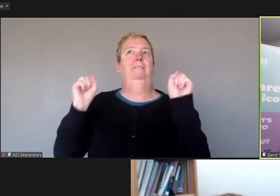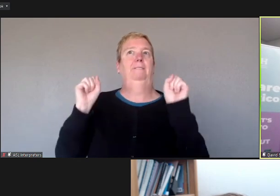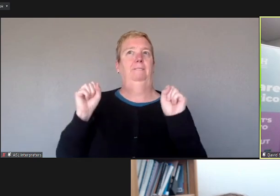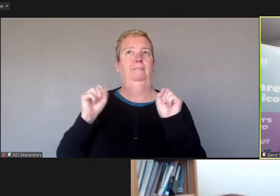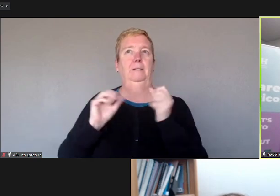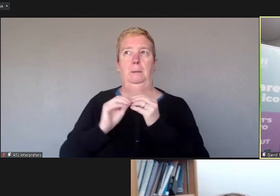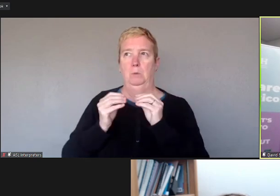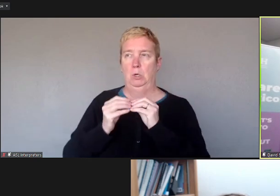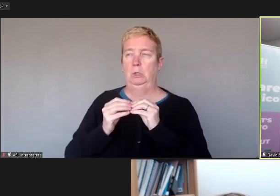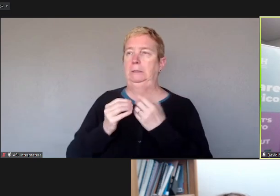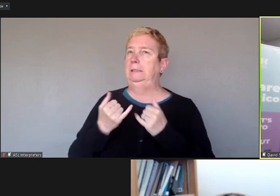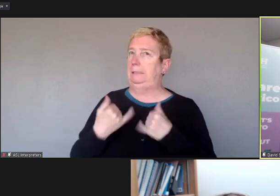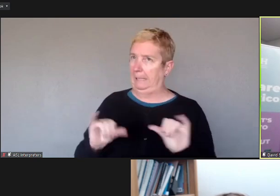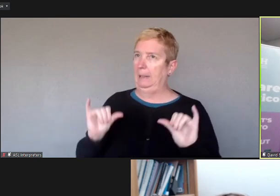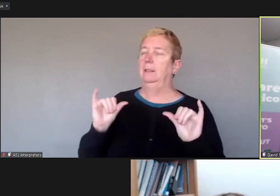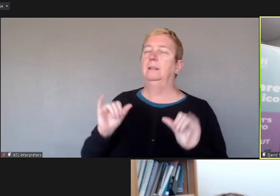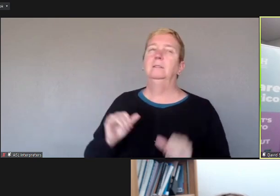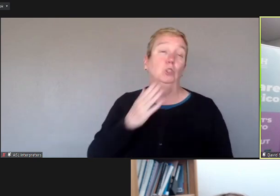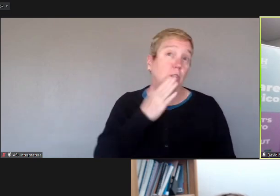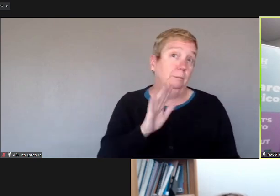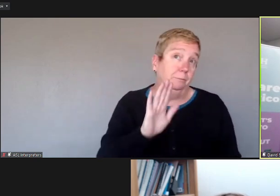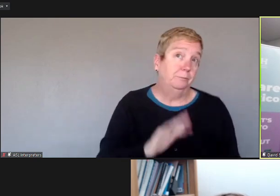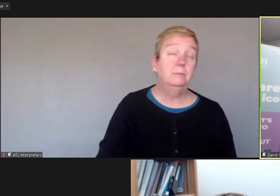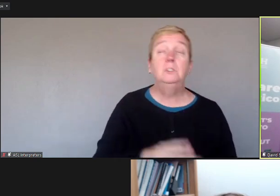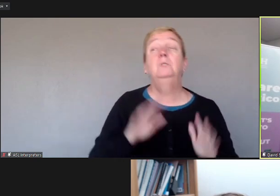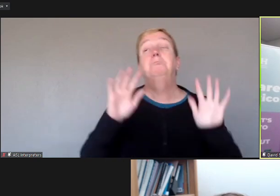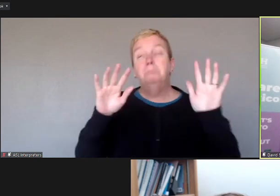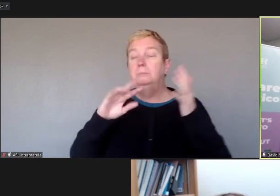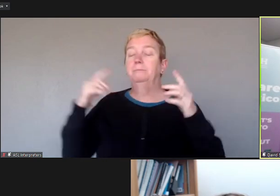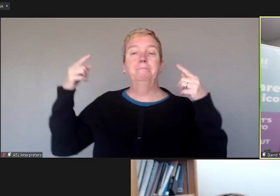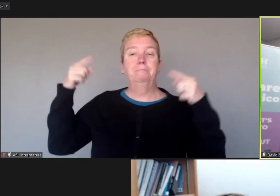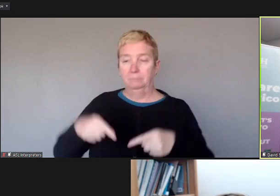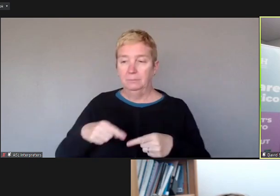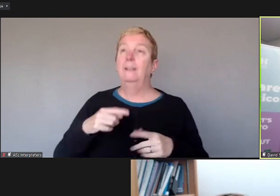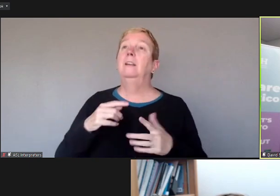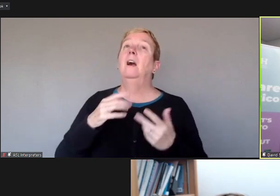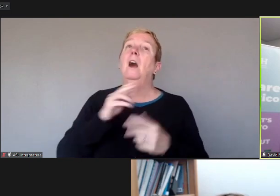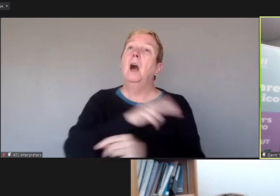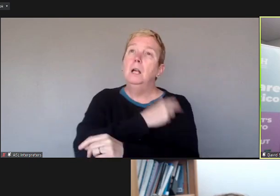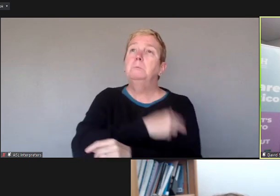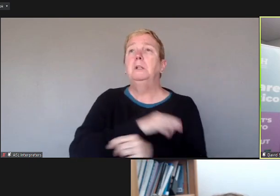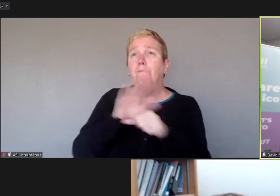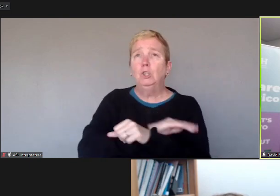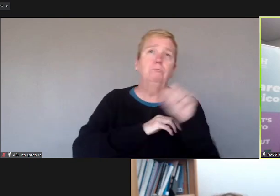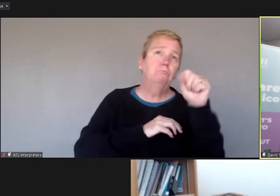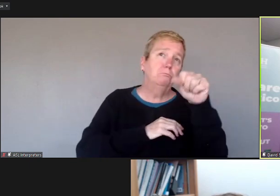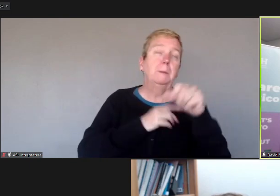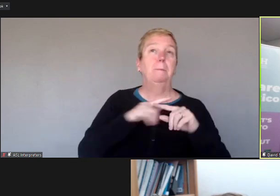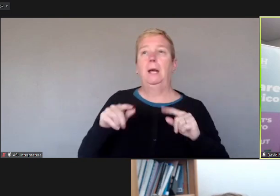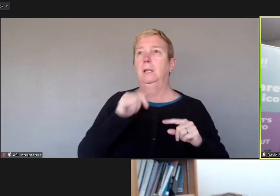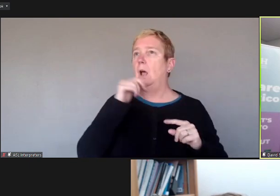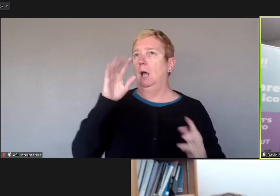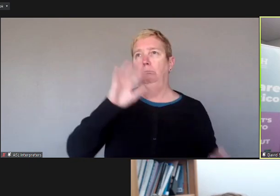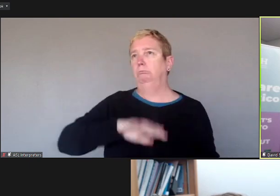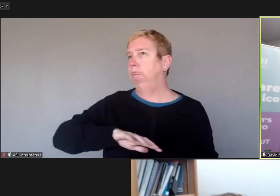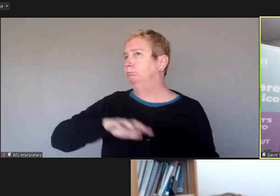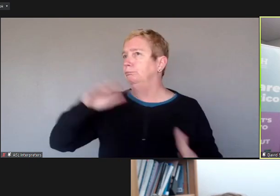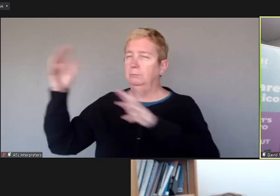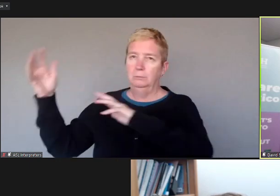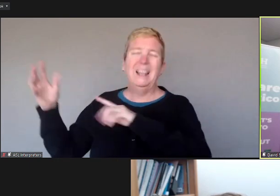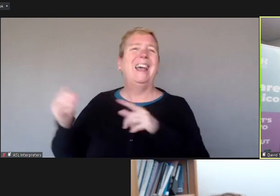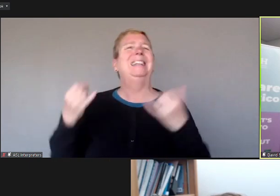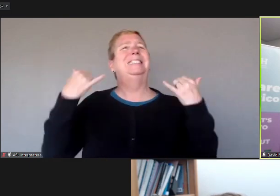well. So generally full, and there's also delayed care. Patients are